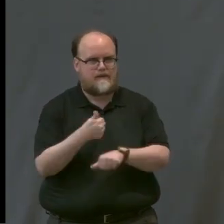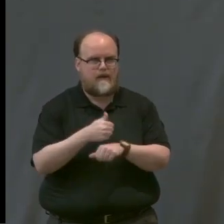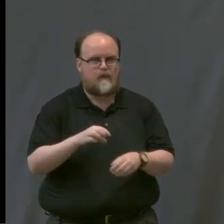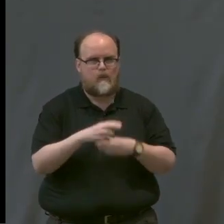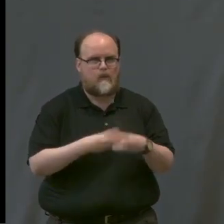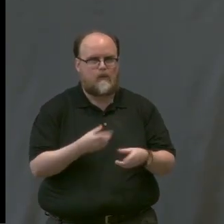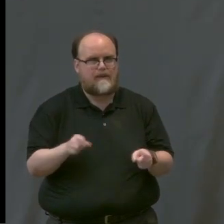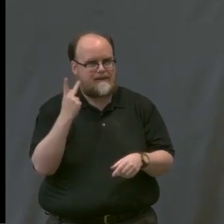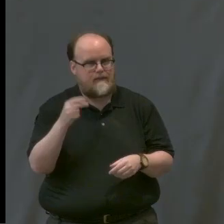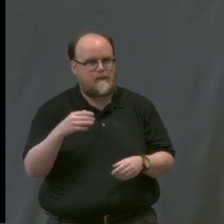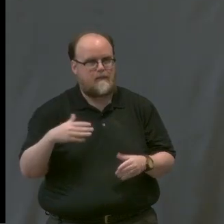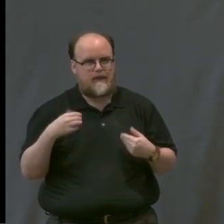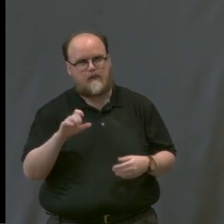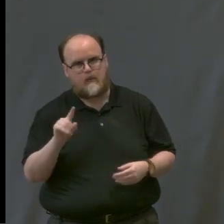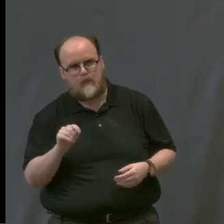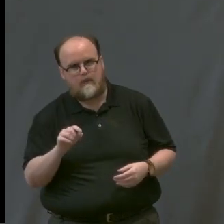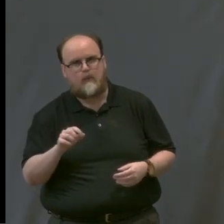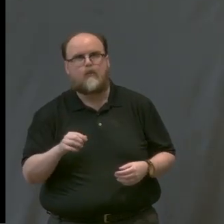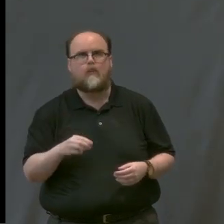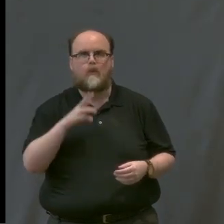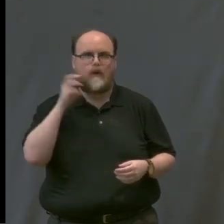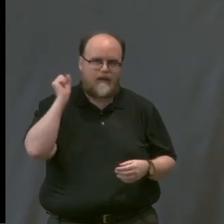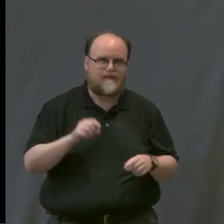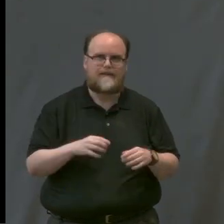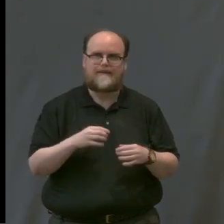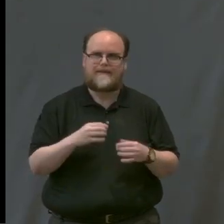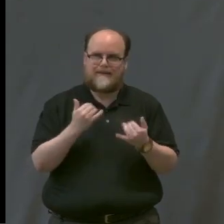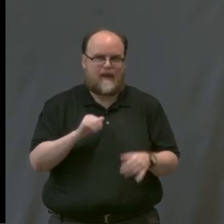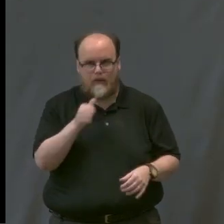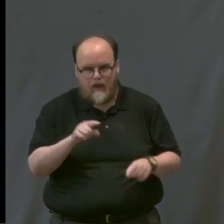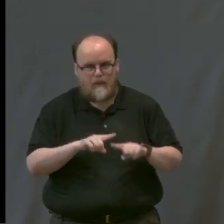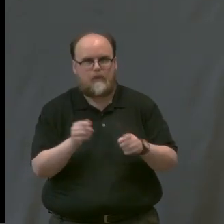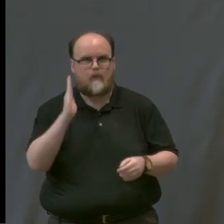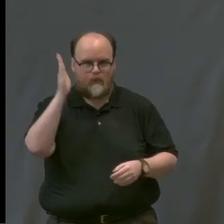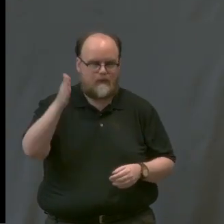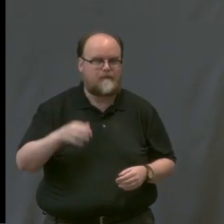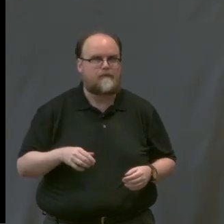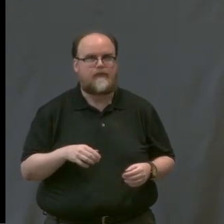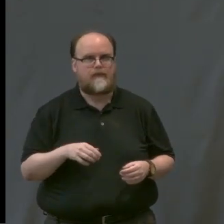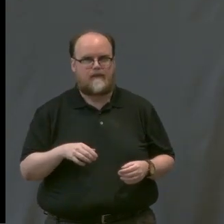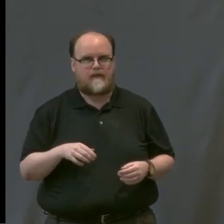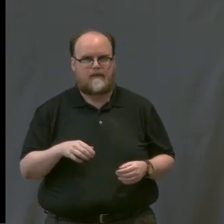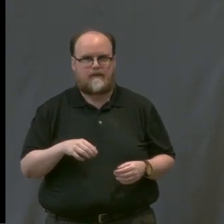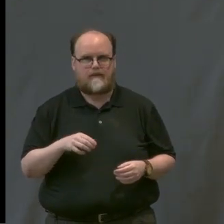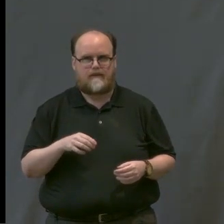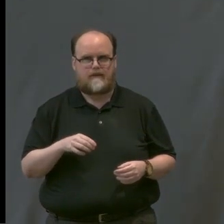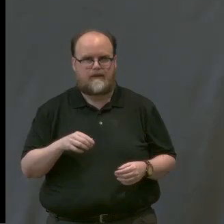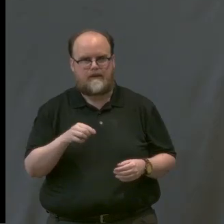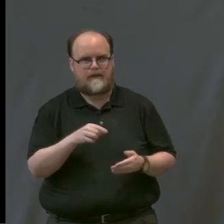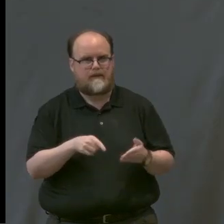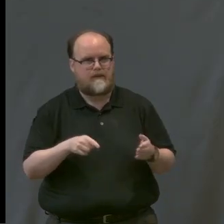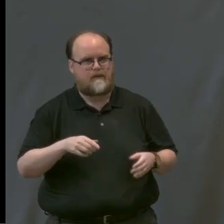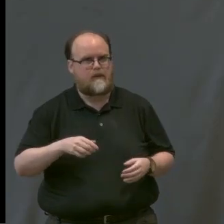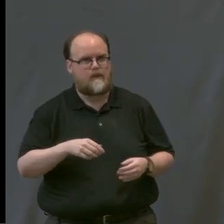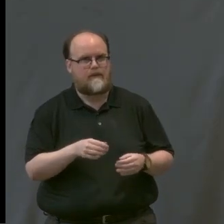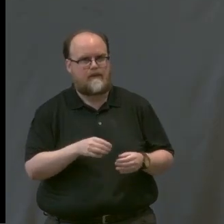was and is not, and yet is. Here is the mind which has wisdom. The 7 heads